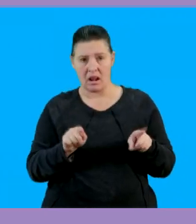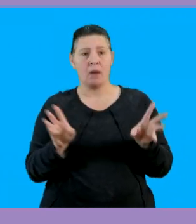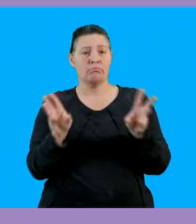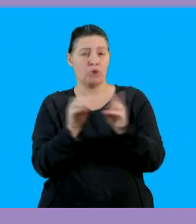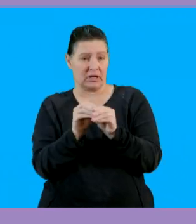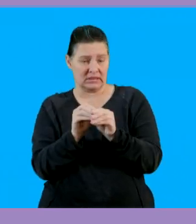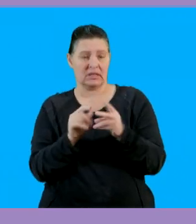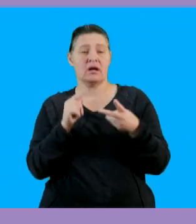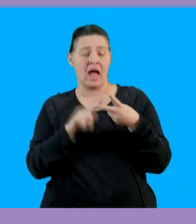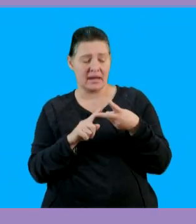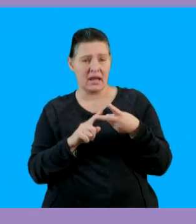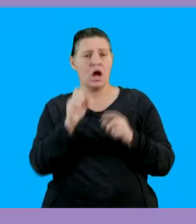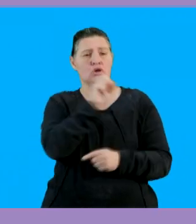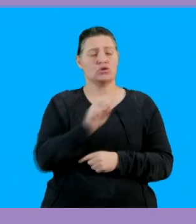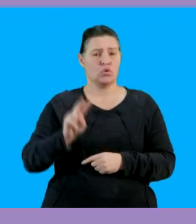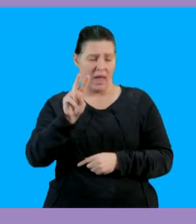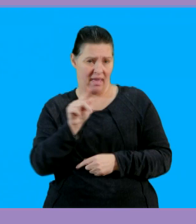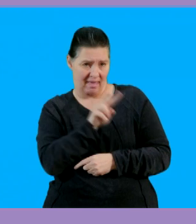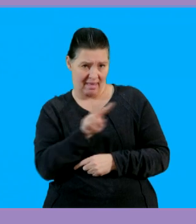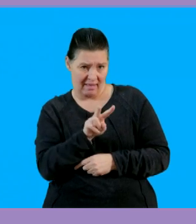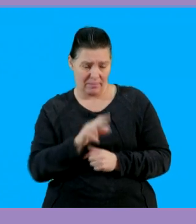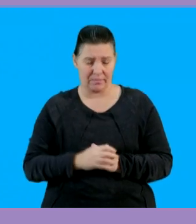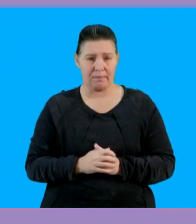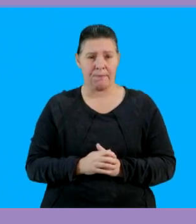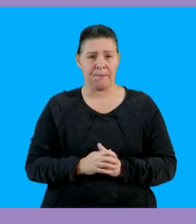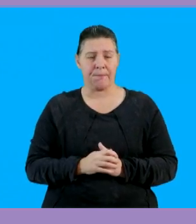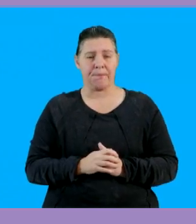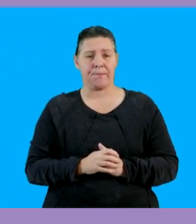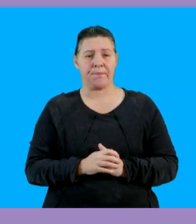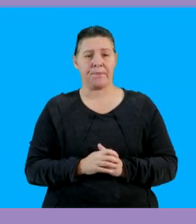the square of binomials.